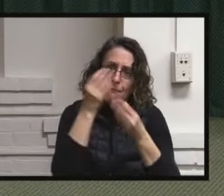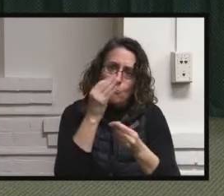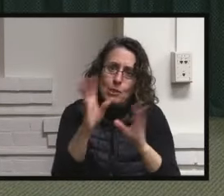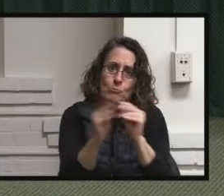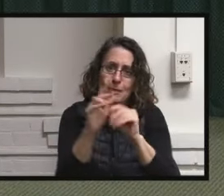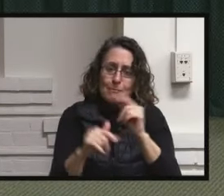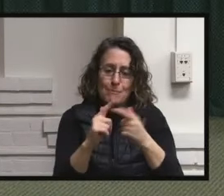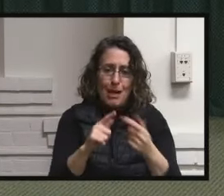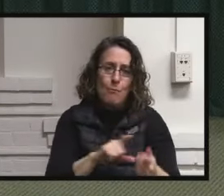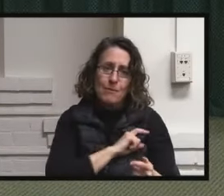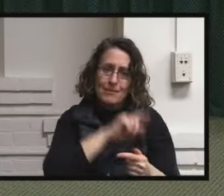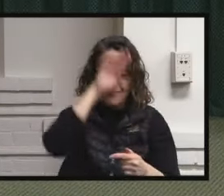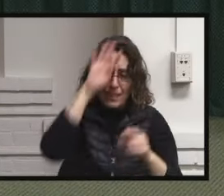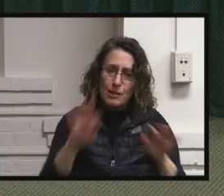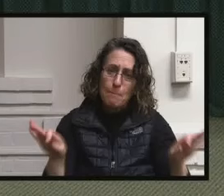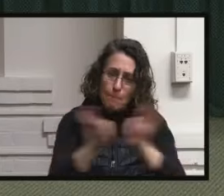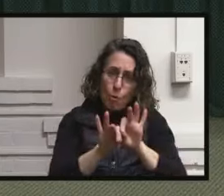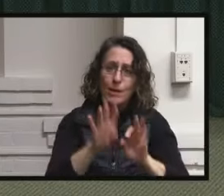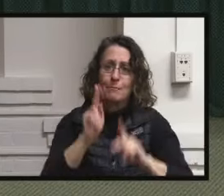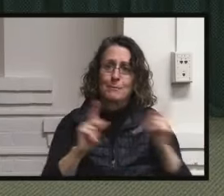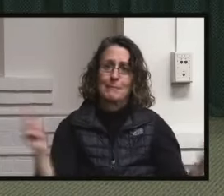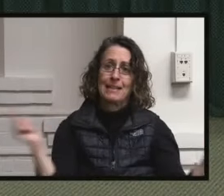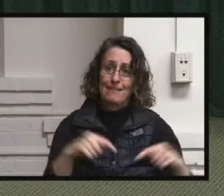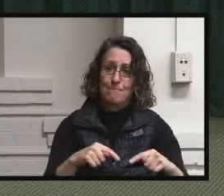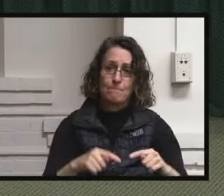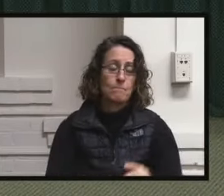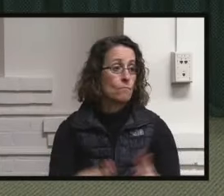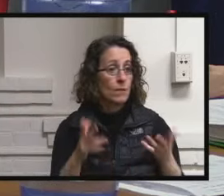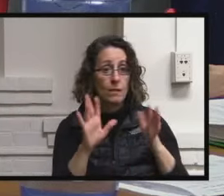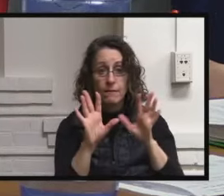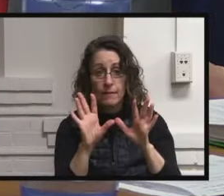are things to consider. Any comments from anybody who's in attendance?